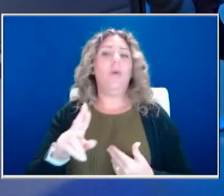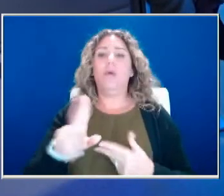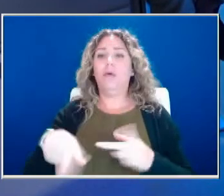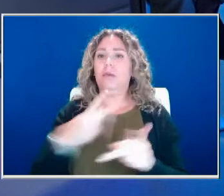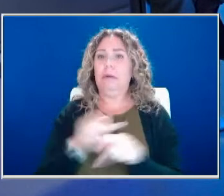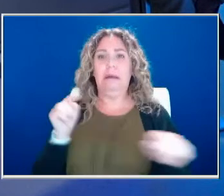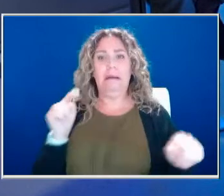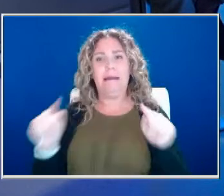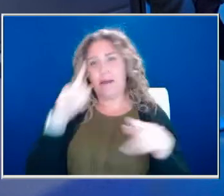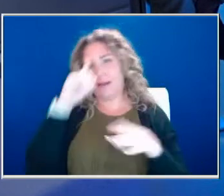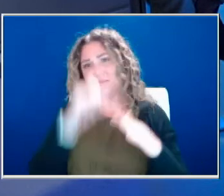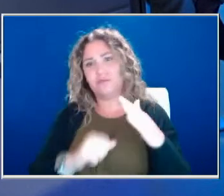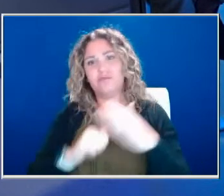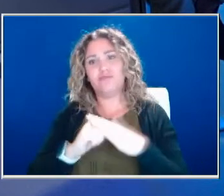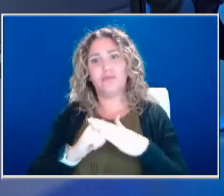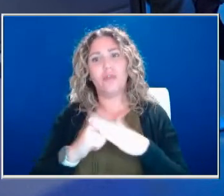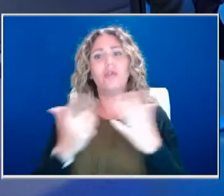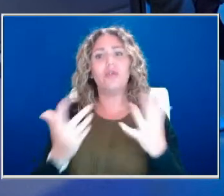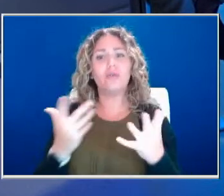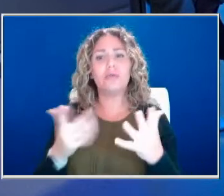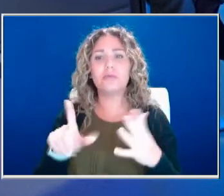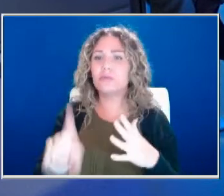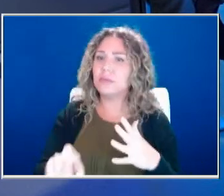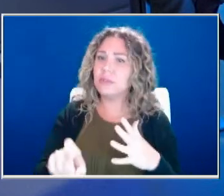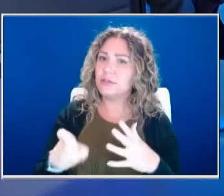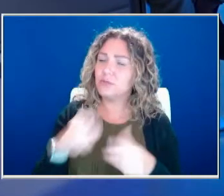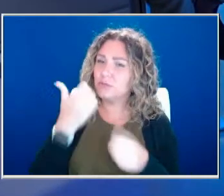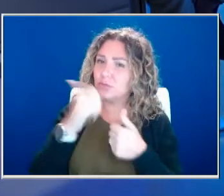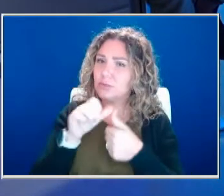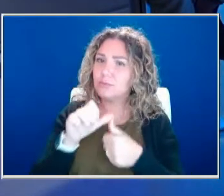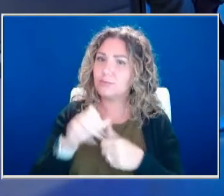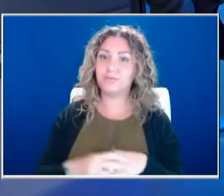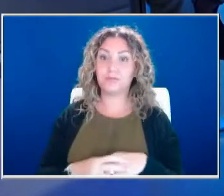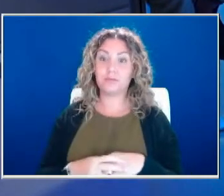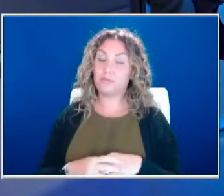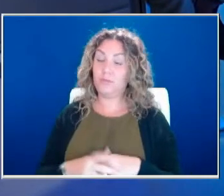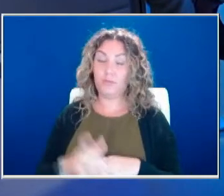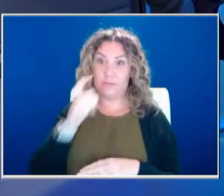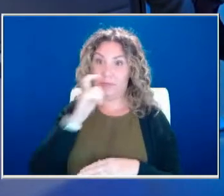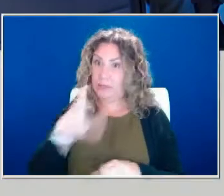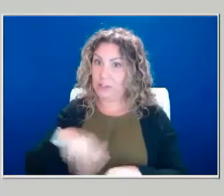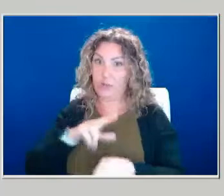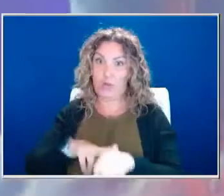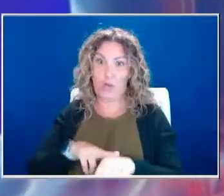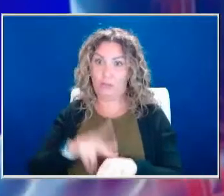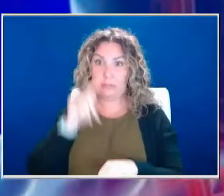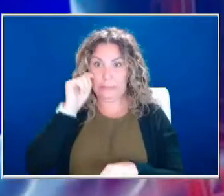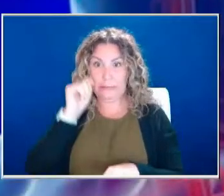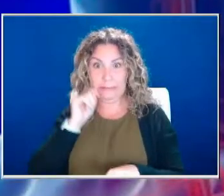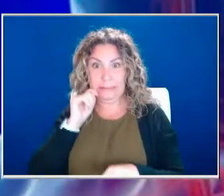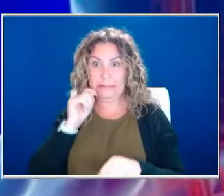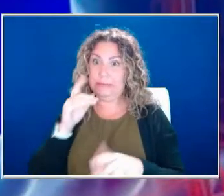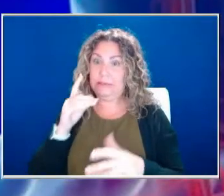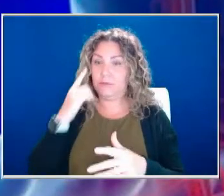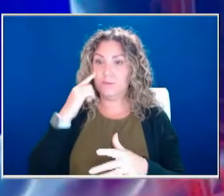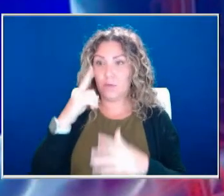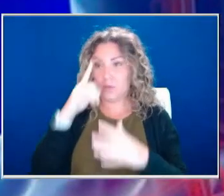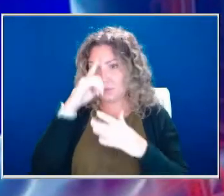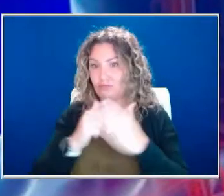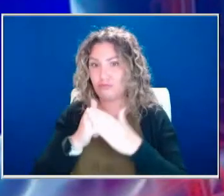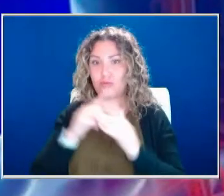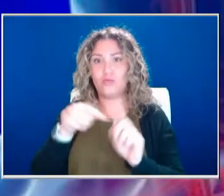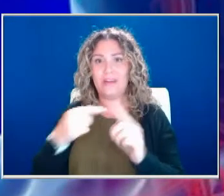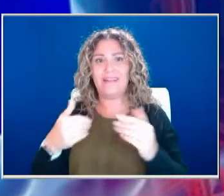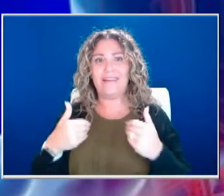something we should be taking in consideration? Well, it's unusual for teens to have strokes, period. And when they do have them, it's often something